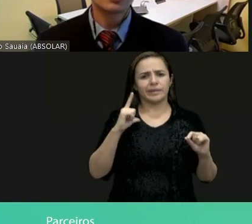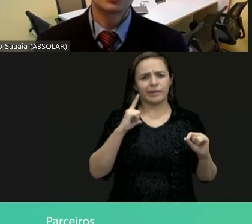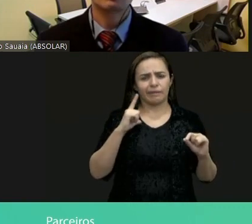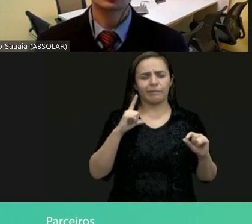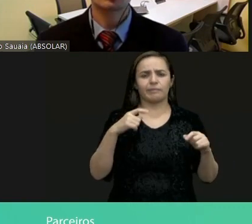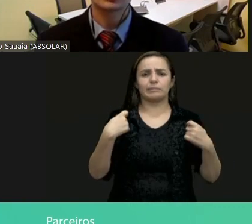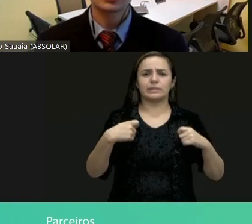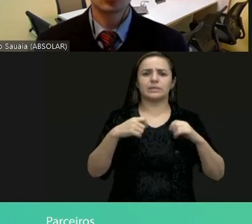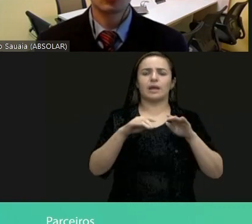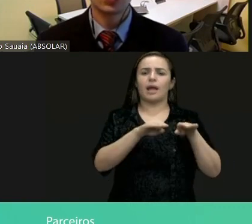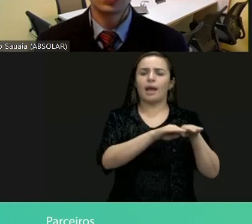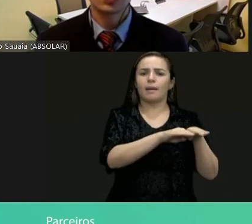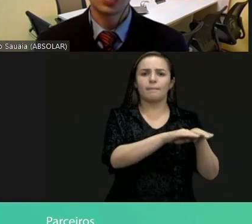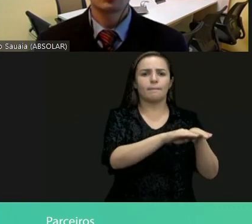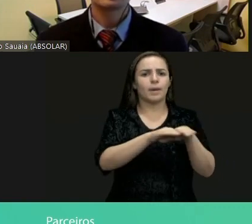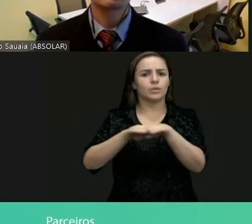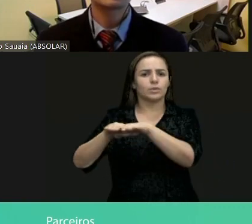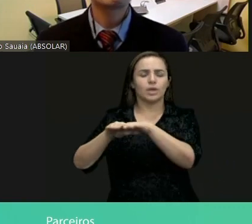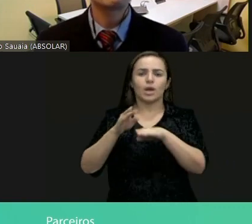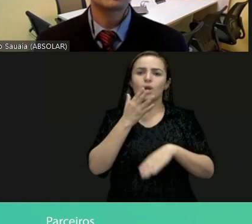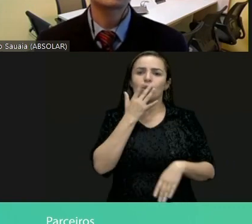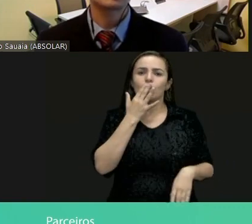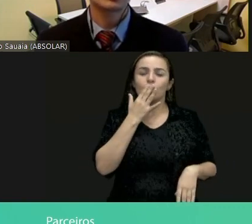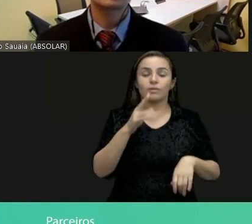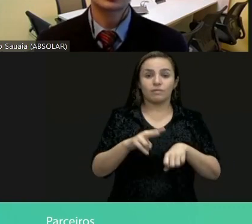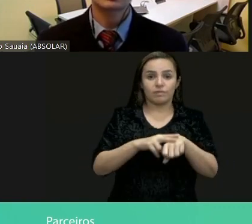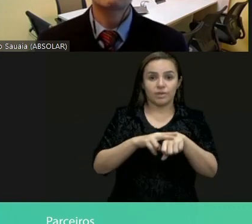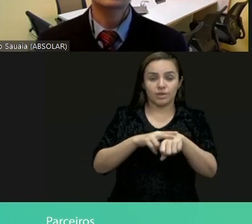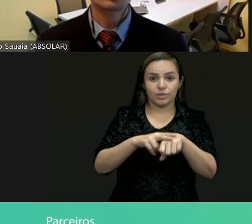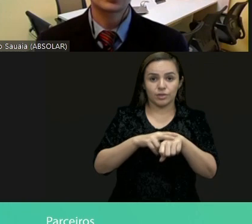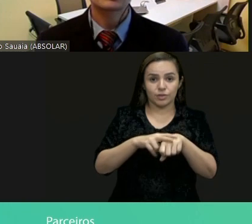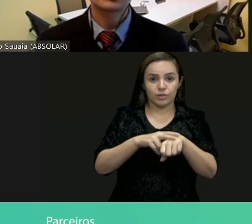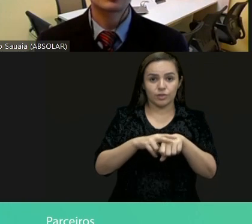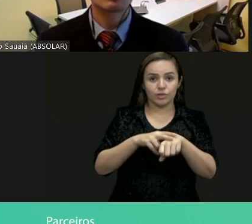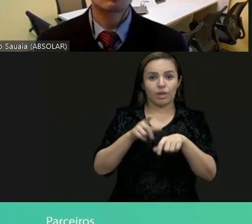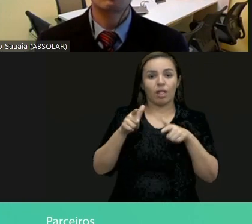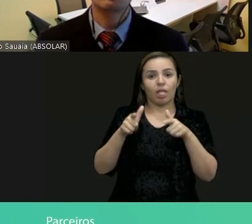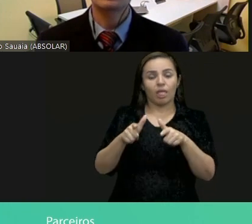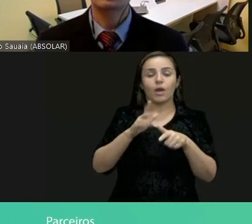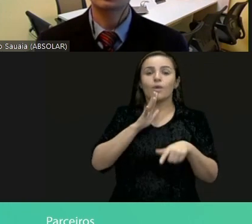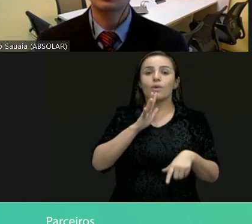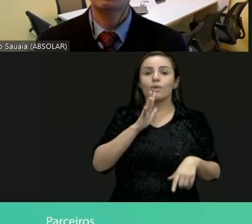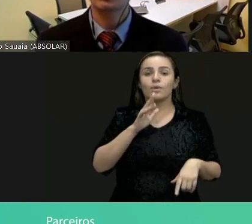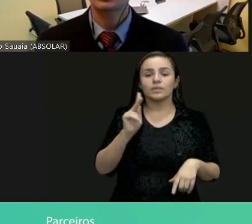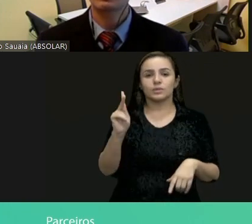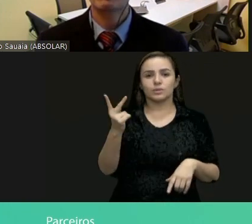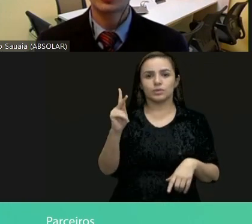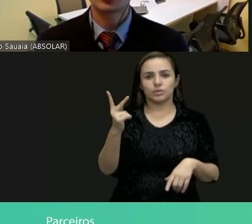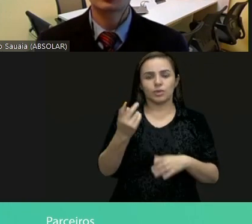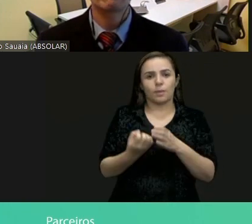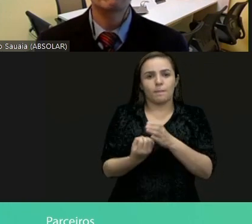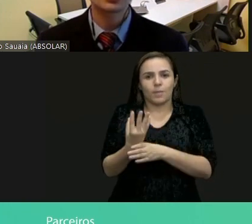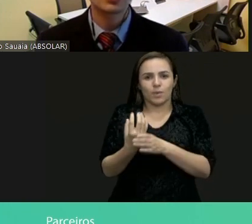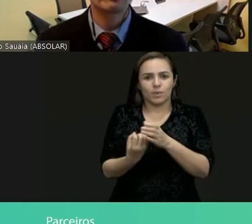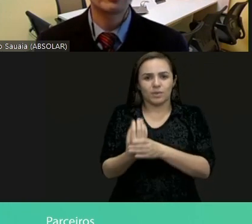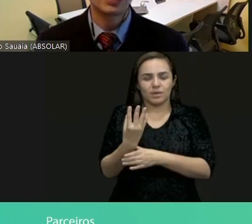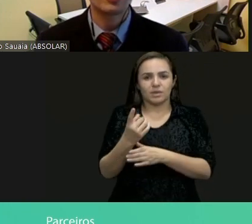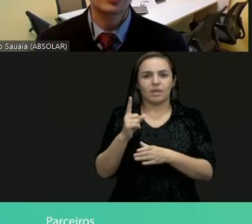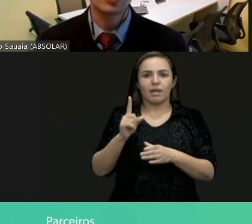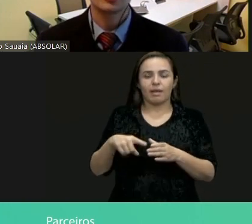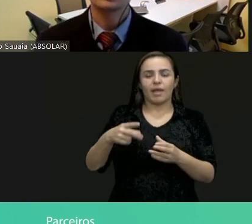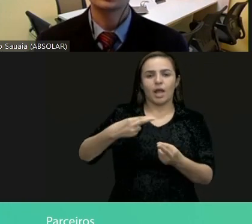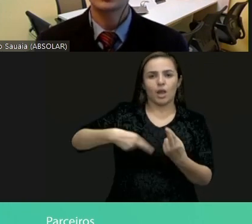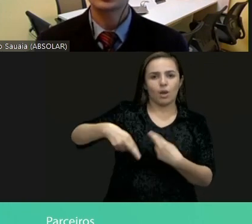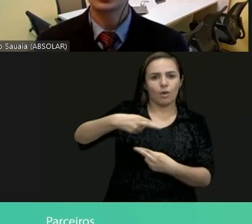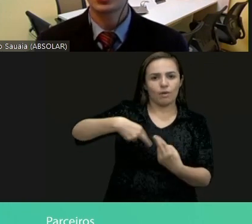and we still need to standardize the colors. It's more known as hydrogen produced